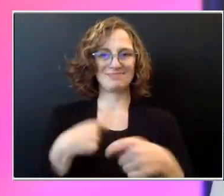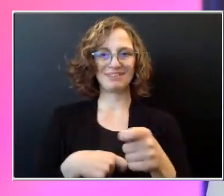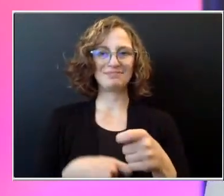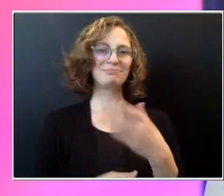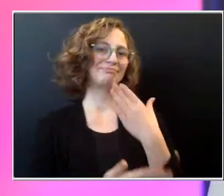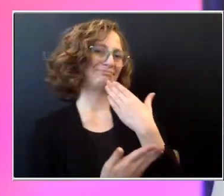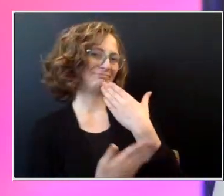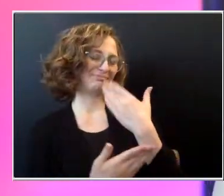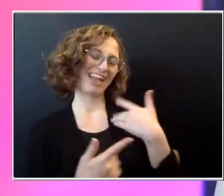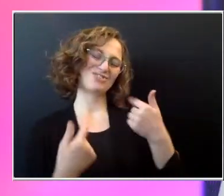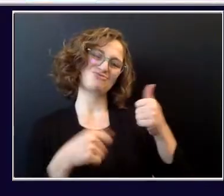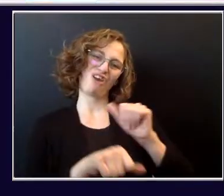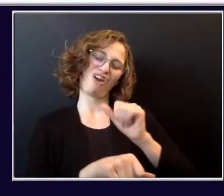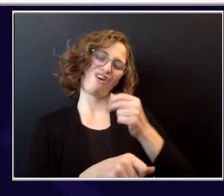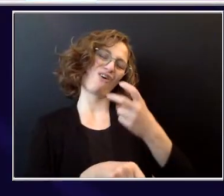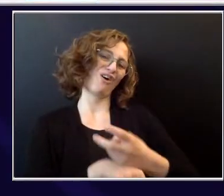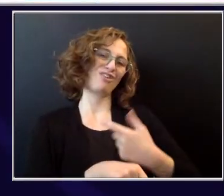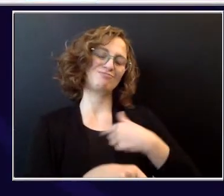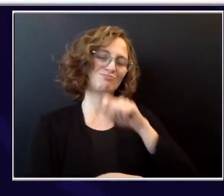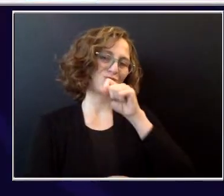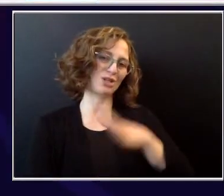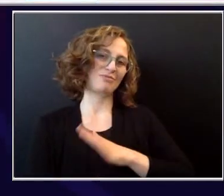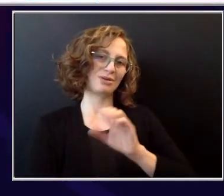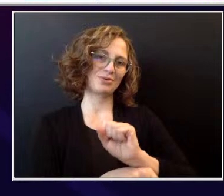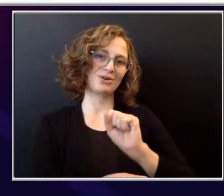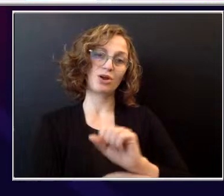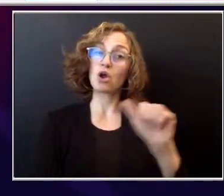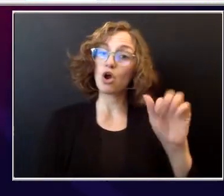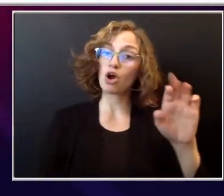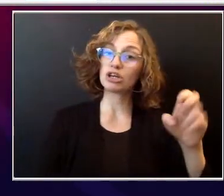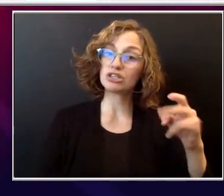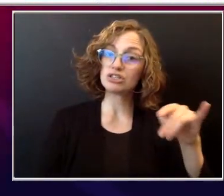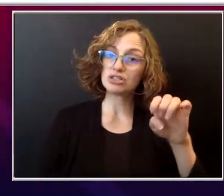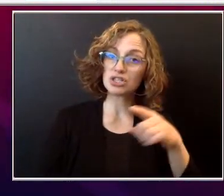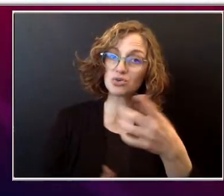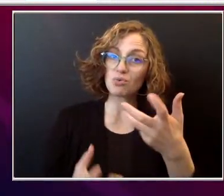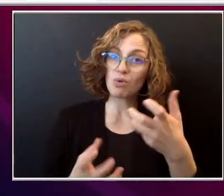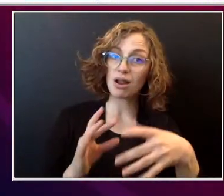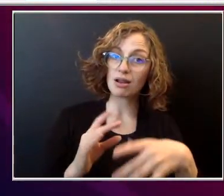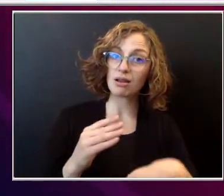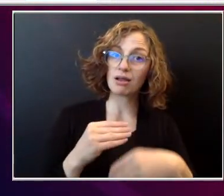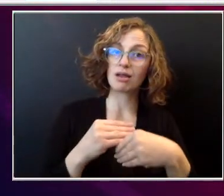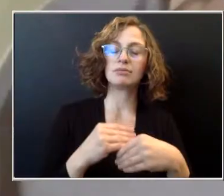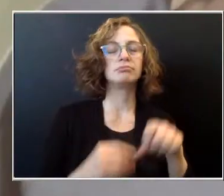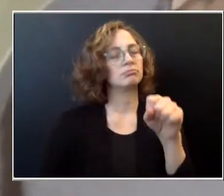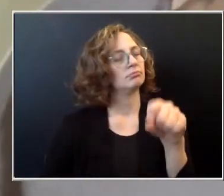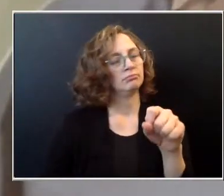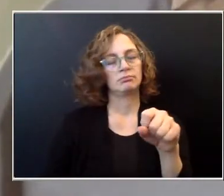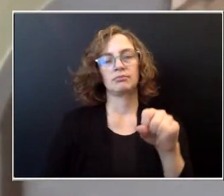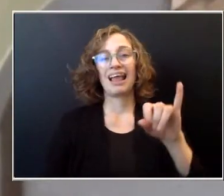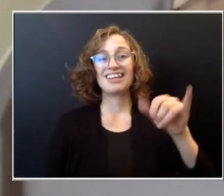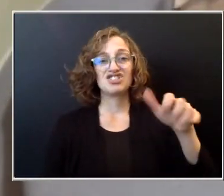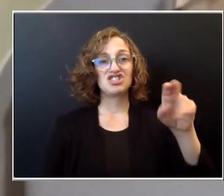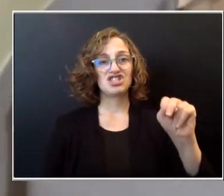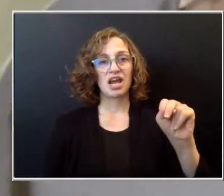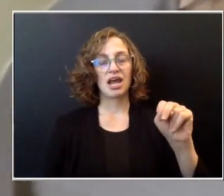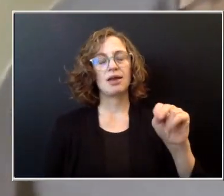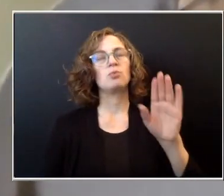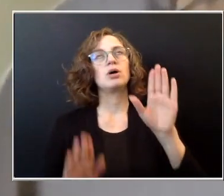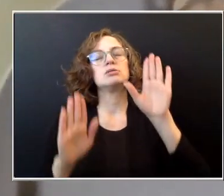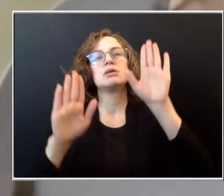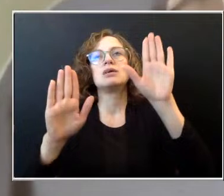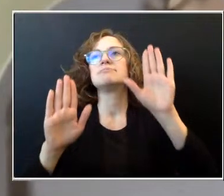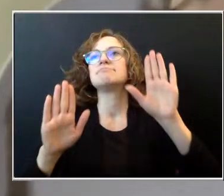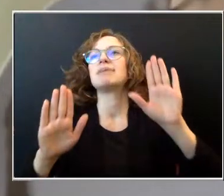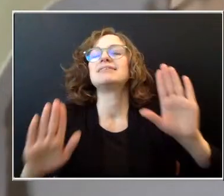do. Archie, you wanted to say something? Yeah, she was very, very spectacular, supportive,